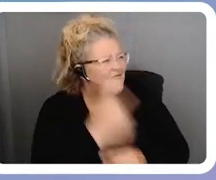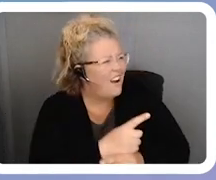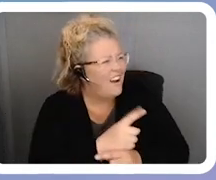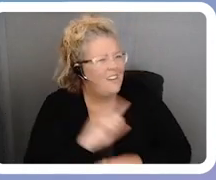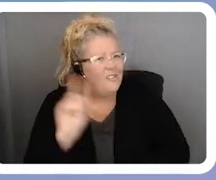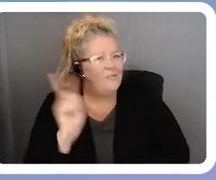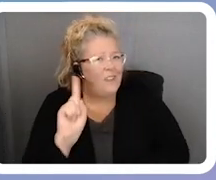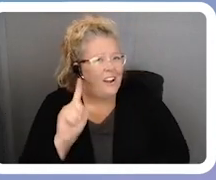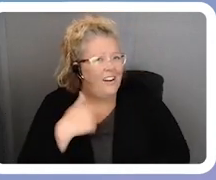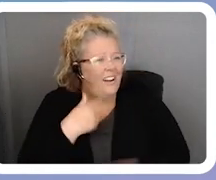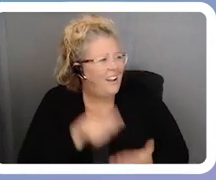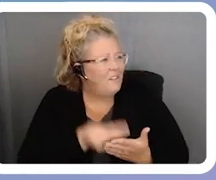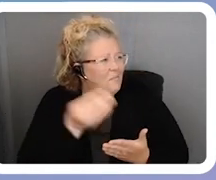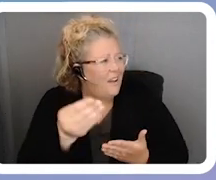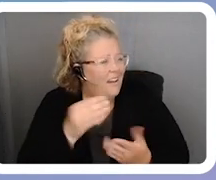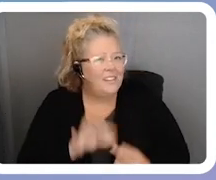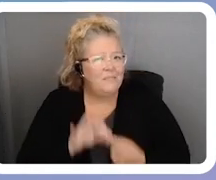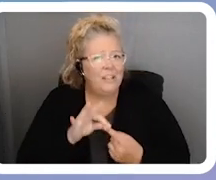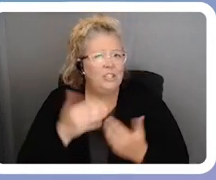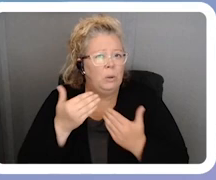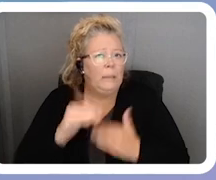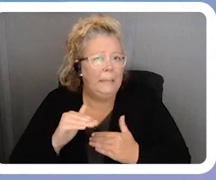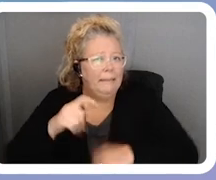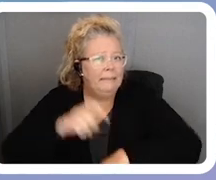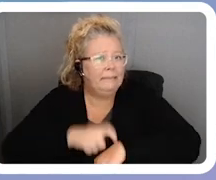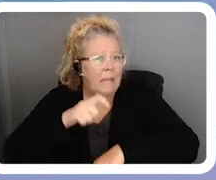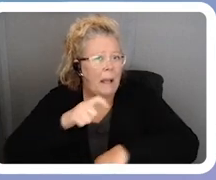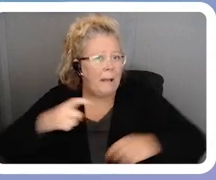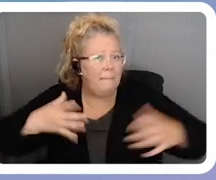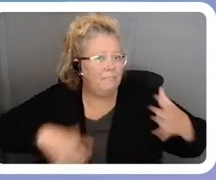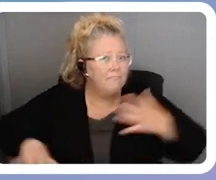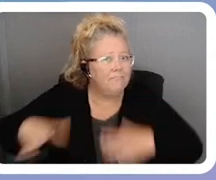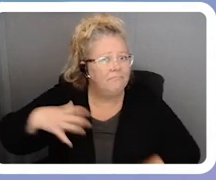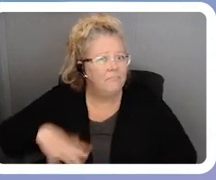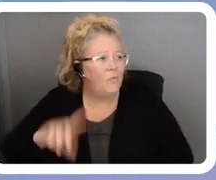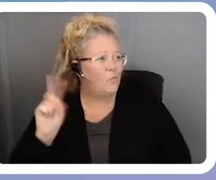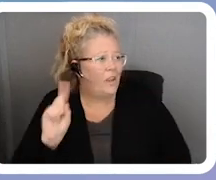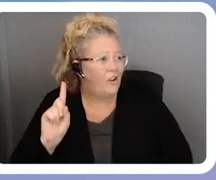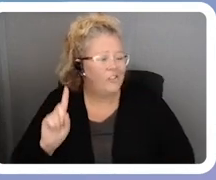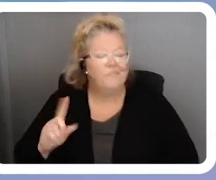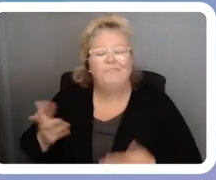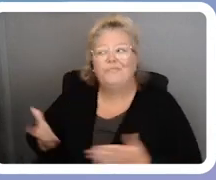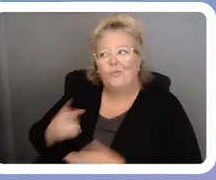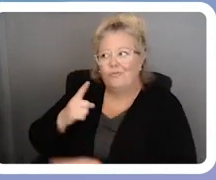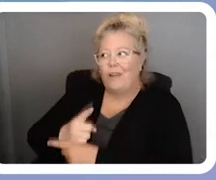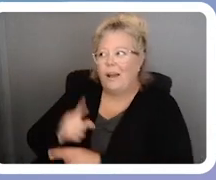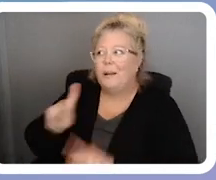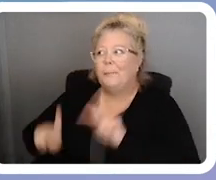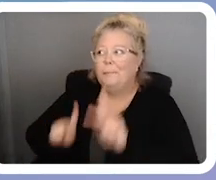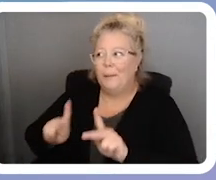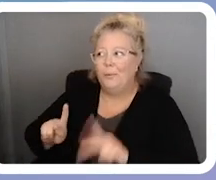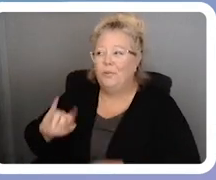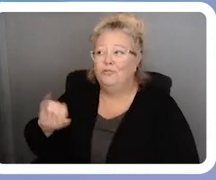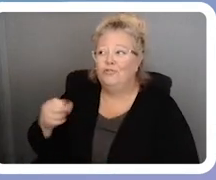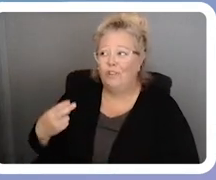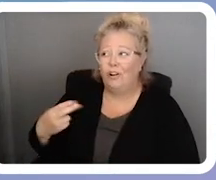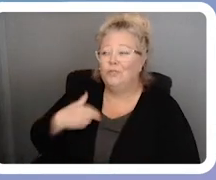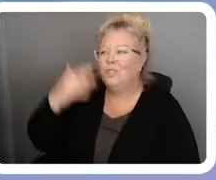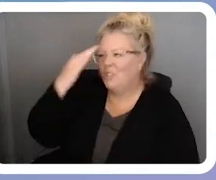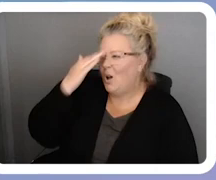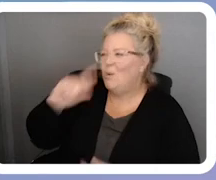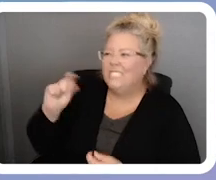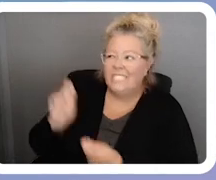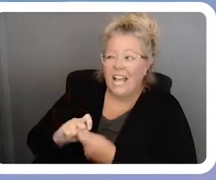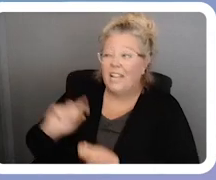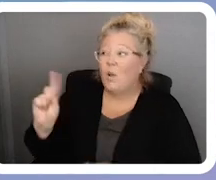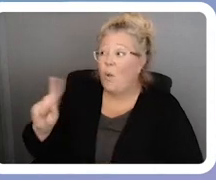Kelly. Do you know where I can get some new limited edition apparel? You are with the right people. Gosh, we know exactly where